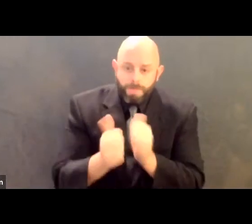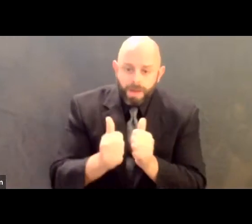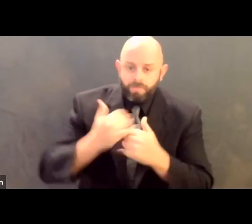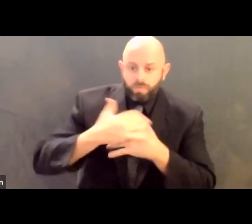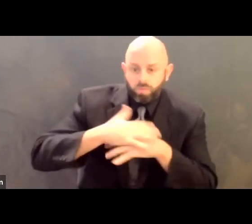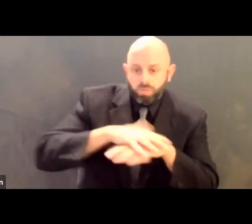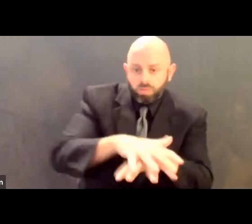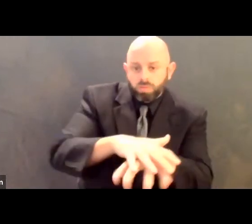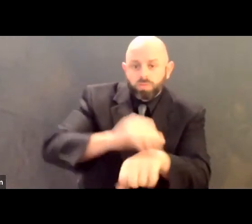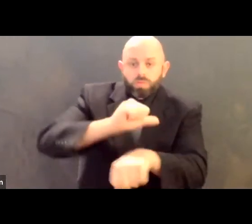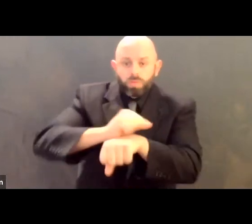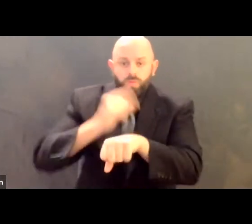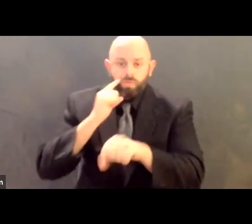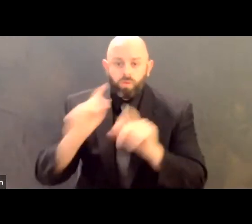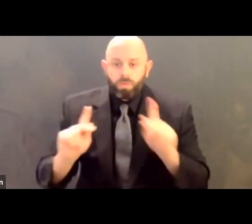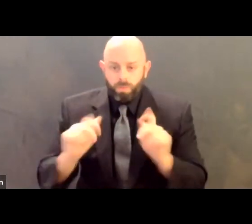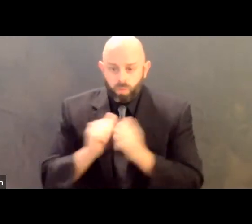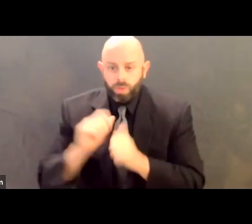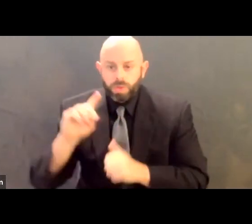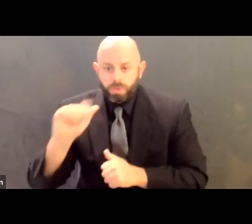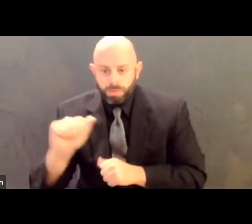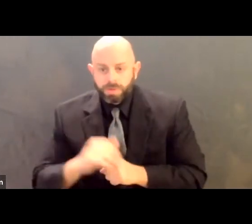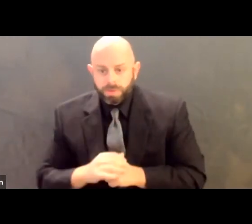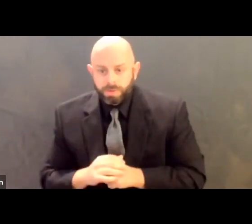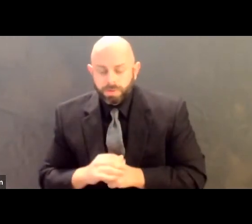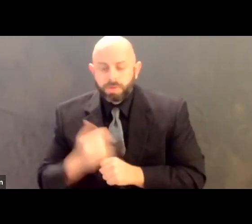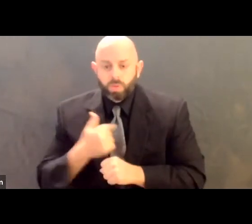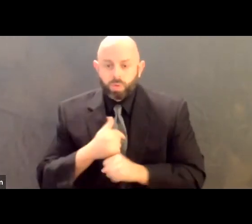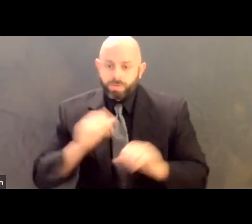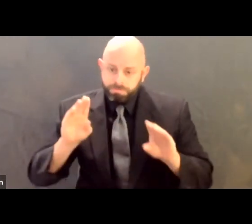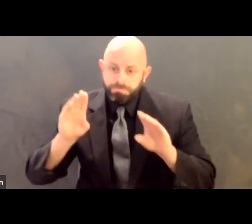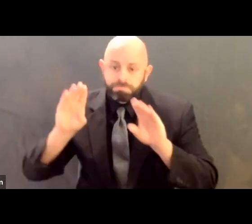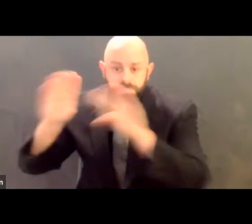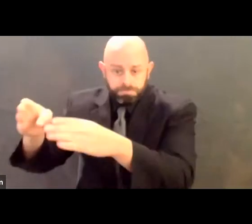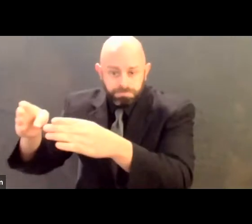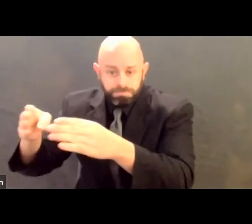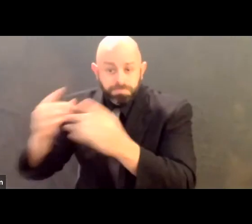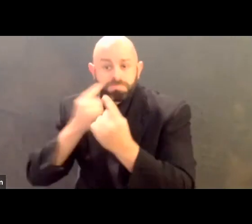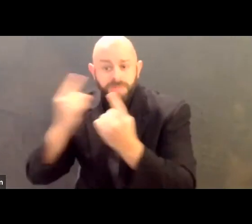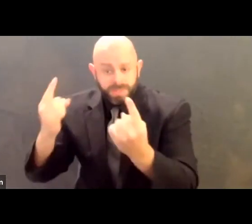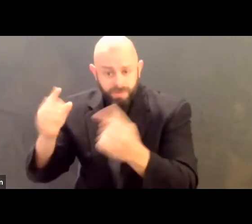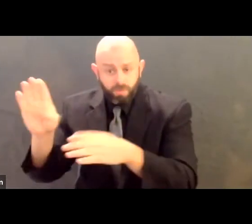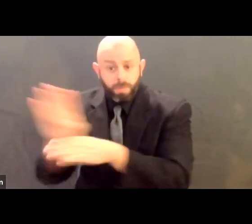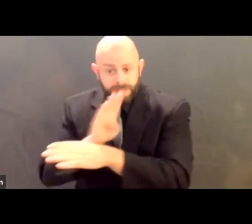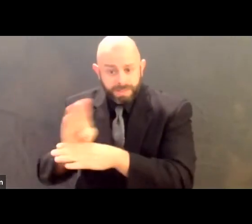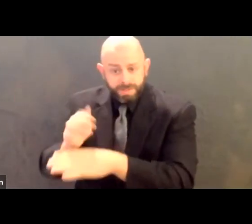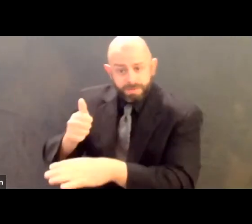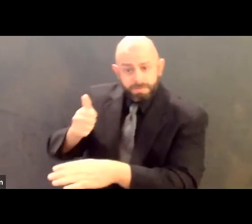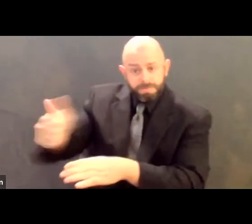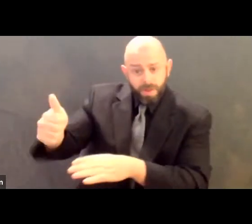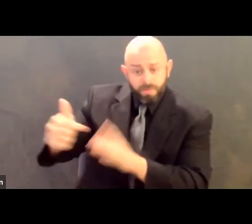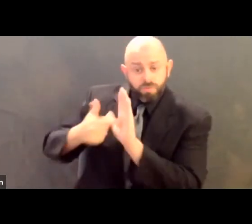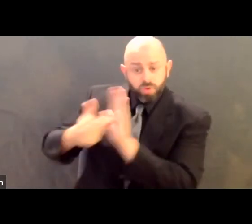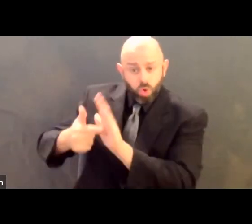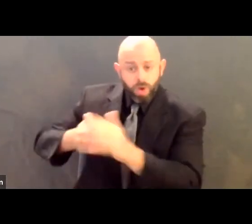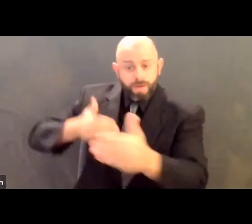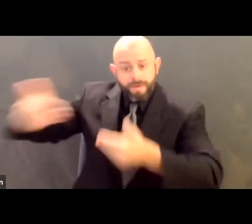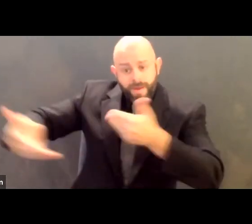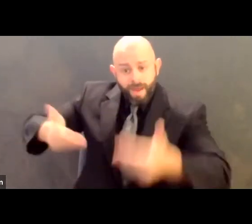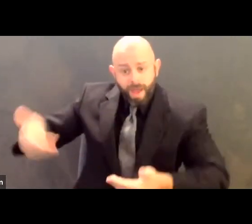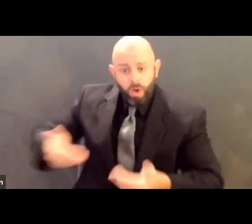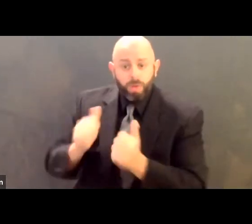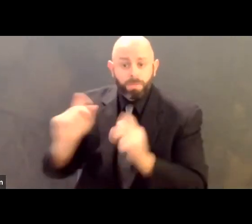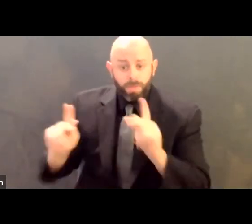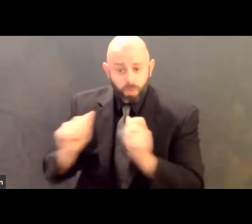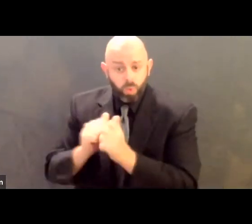disabilities. We highlight successful businesses that have shown that hiring persons with